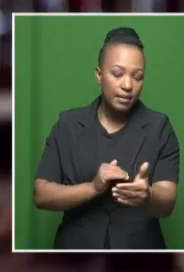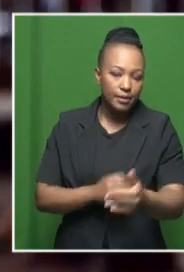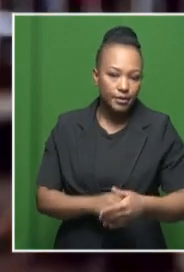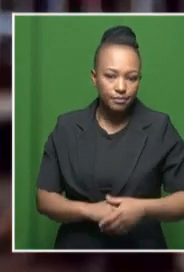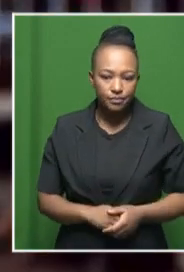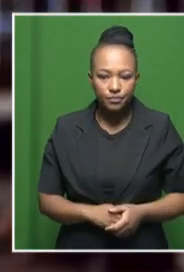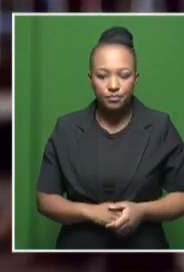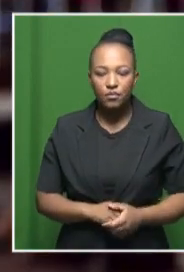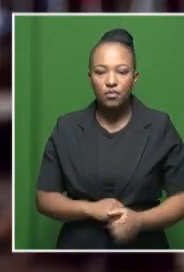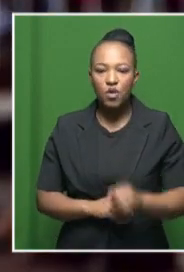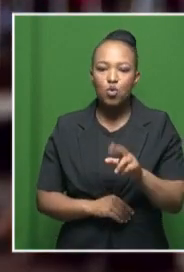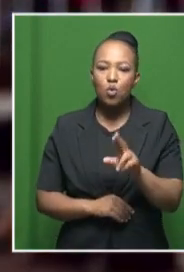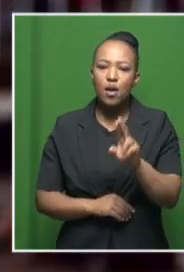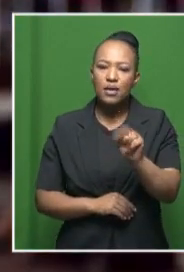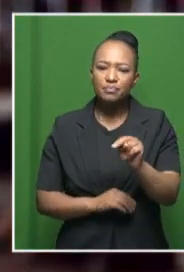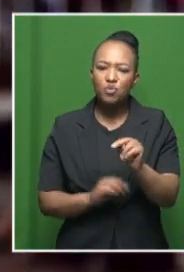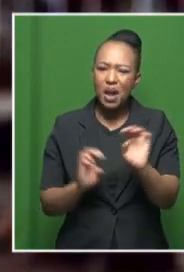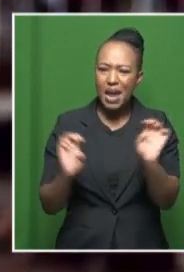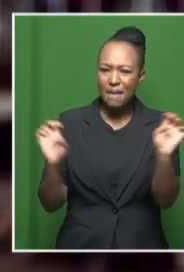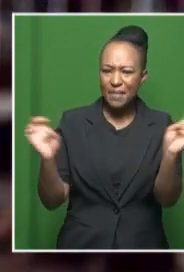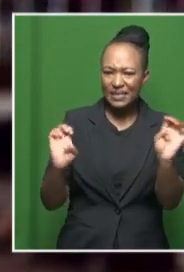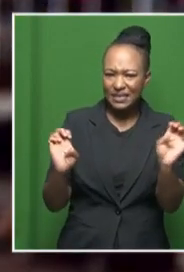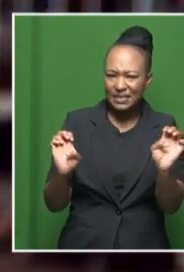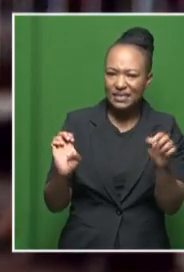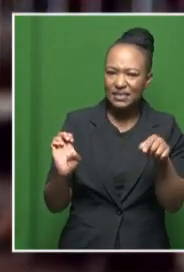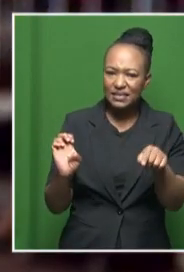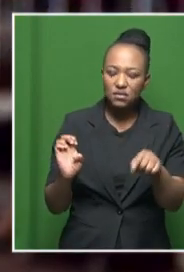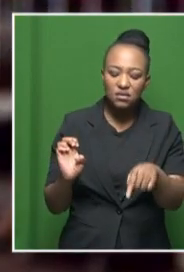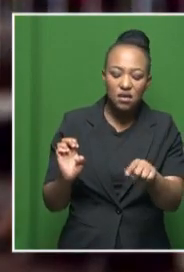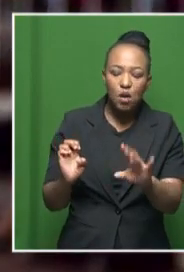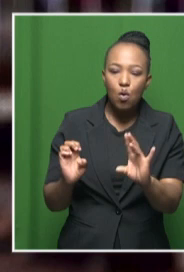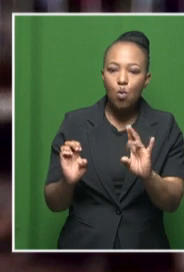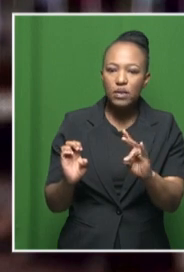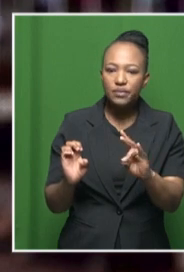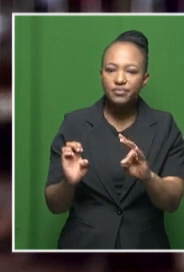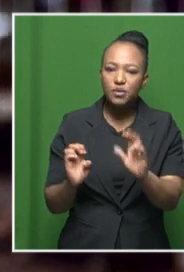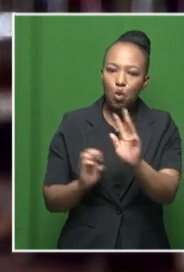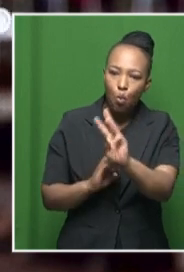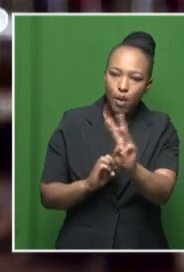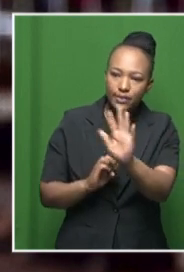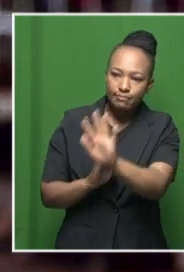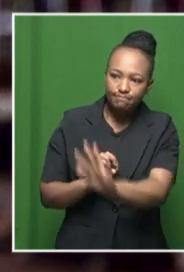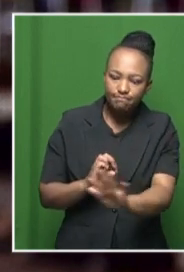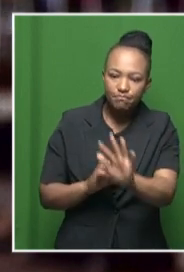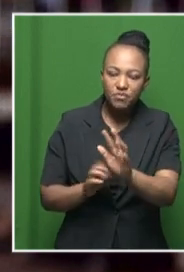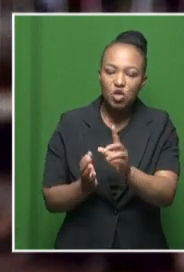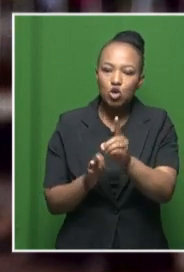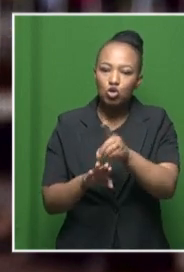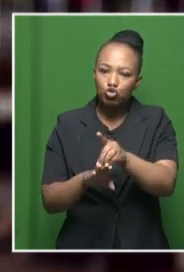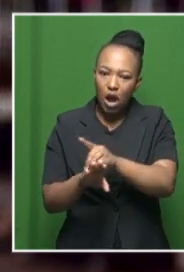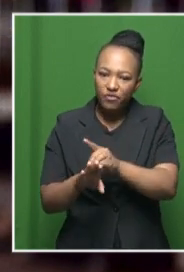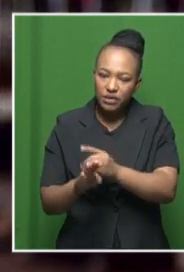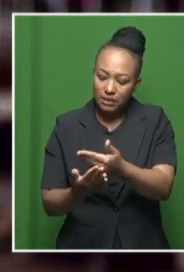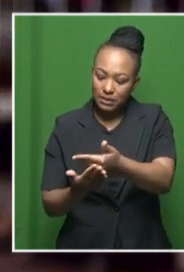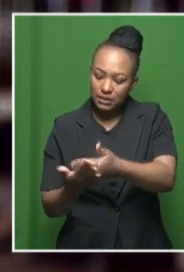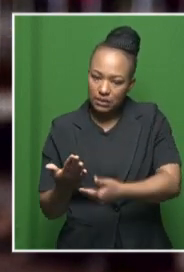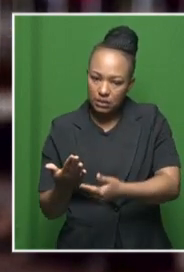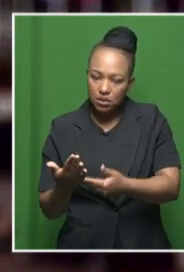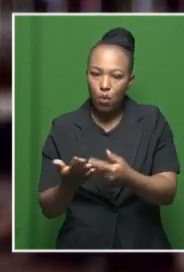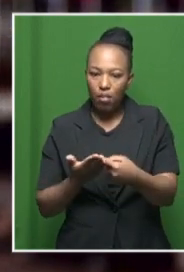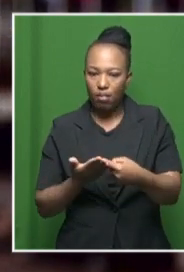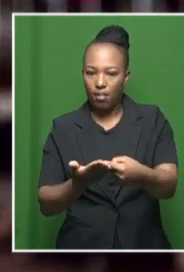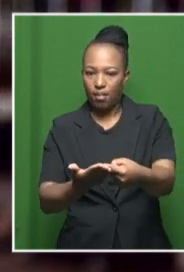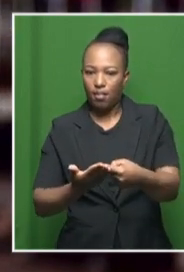special emergency session on Ukraine Wednesday, where a Western humanitarian draft will be debated and put to a vote in the days